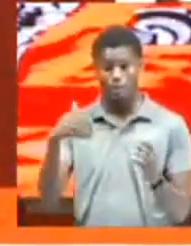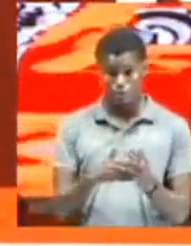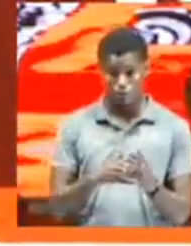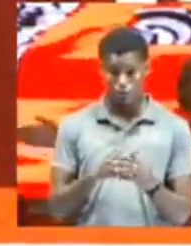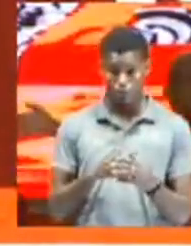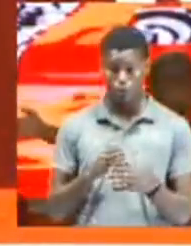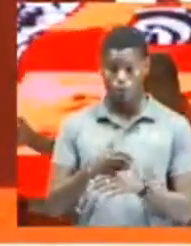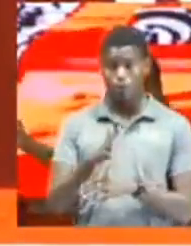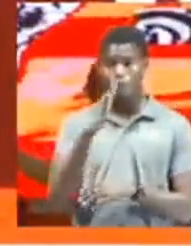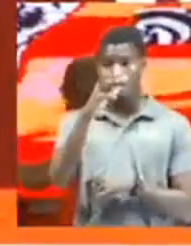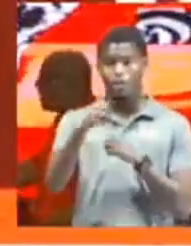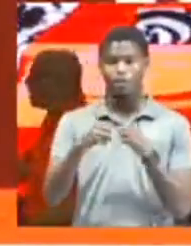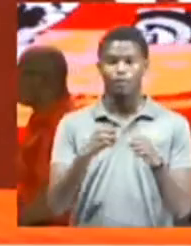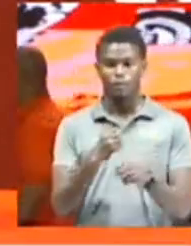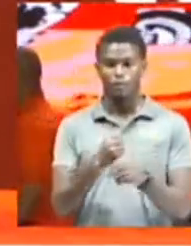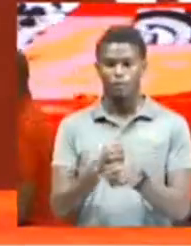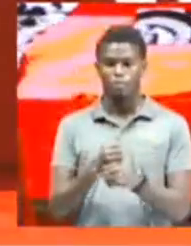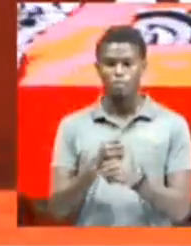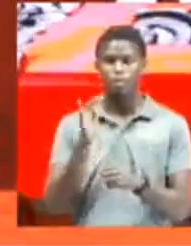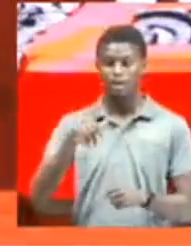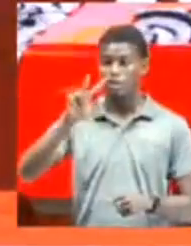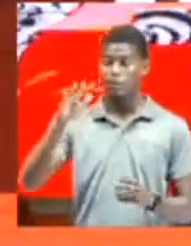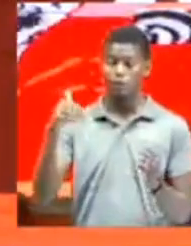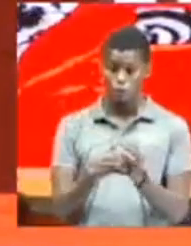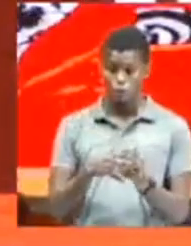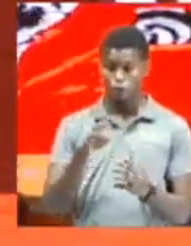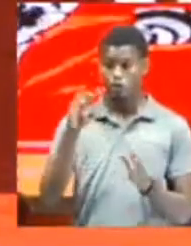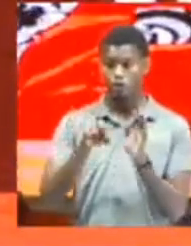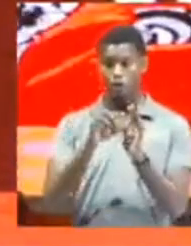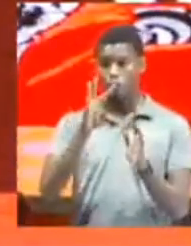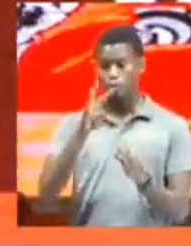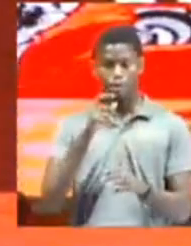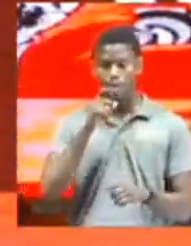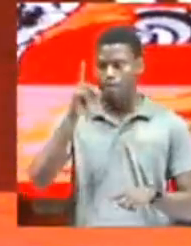35,000 fourth graders that cannot read.